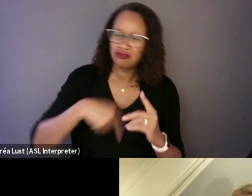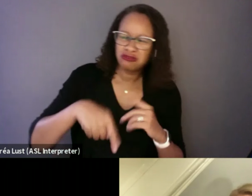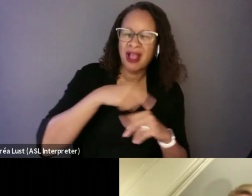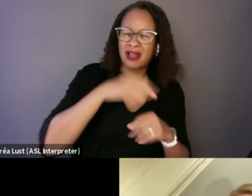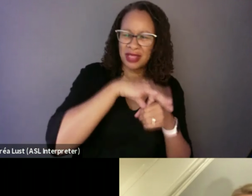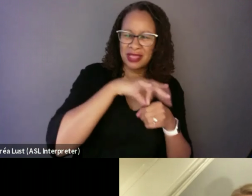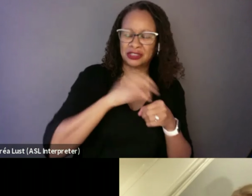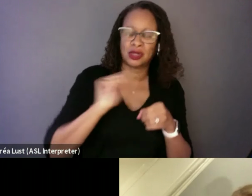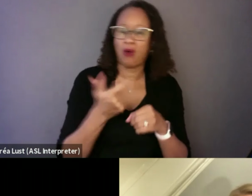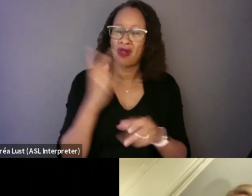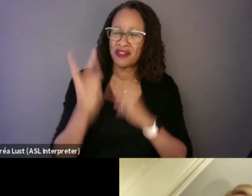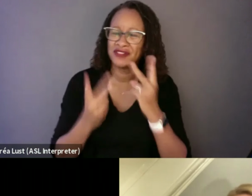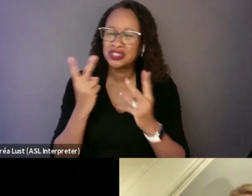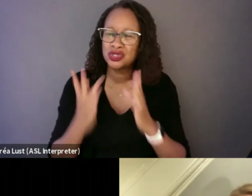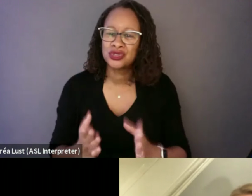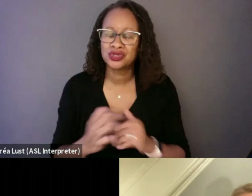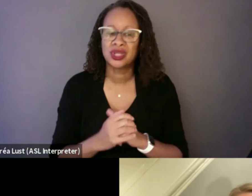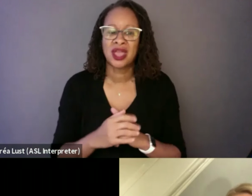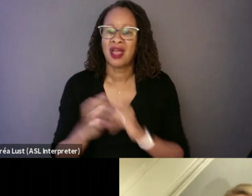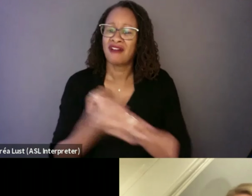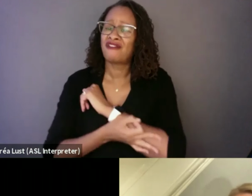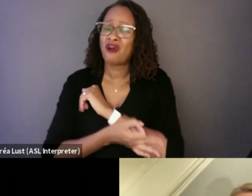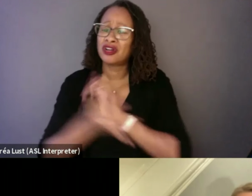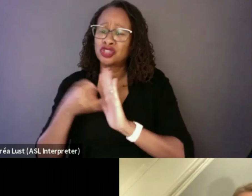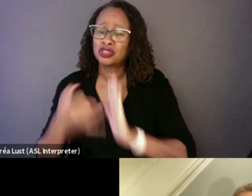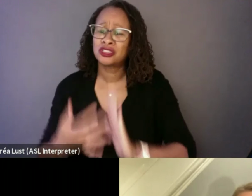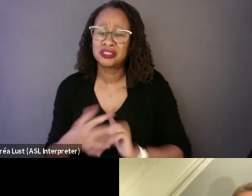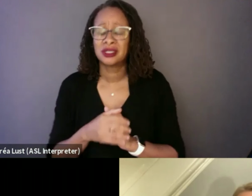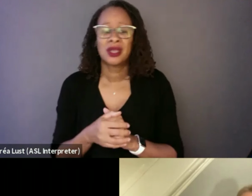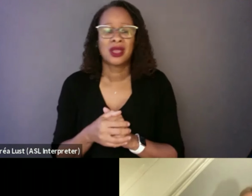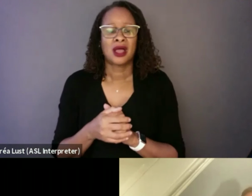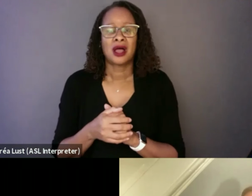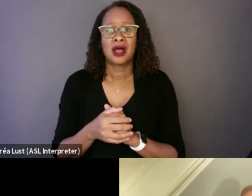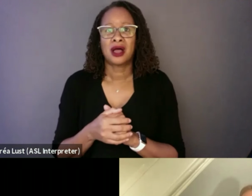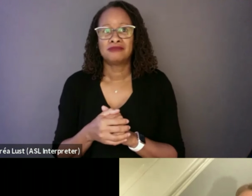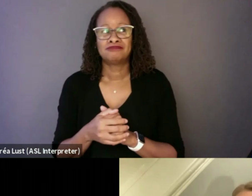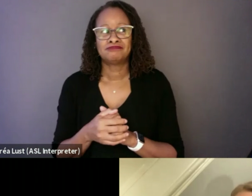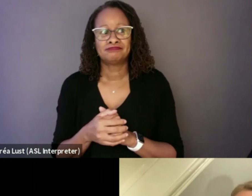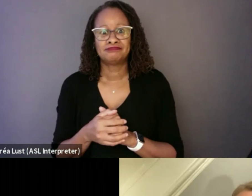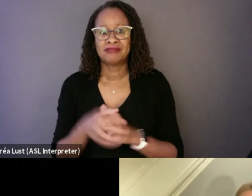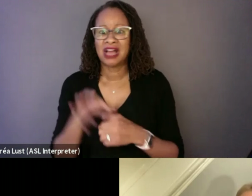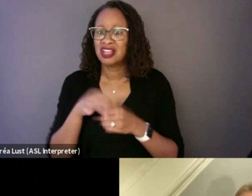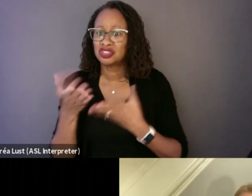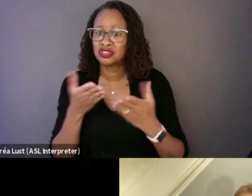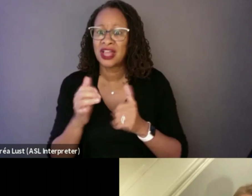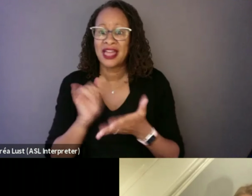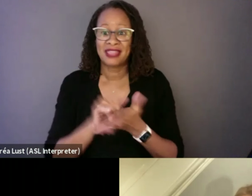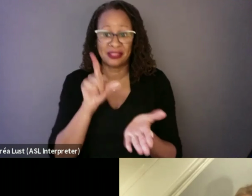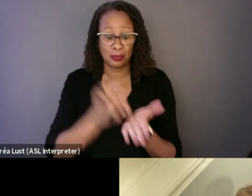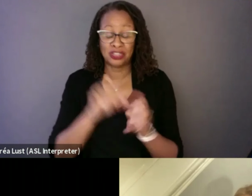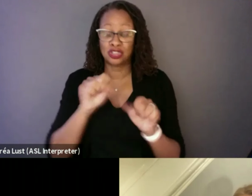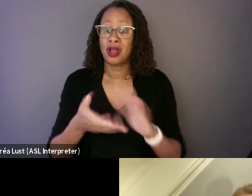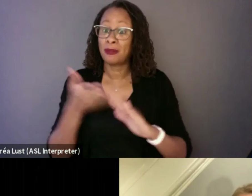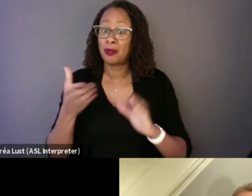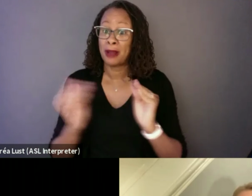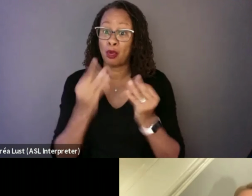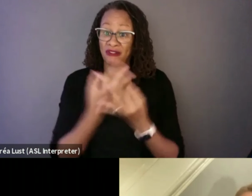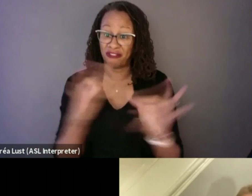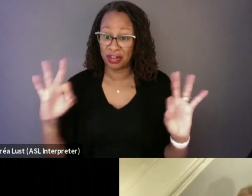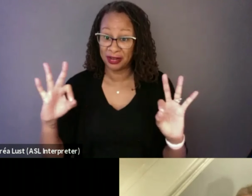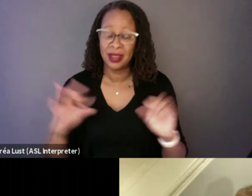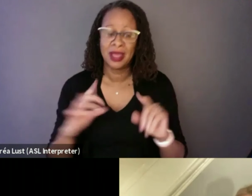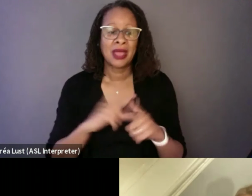these visitors, foreign journalists, election observers, that the press could operate more freely.